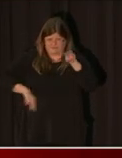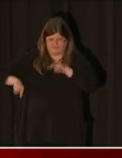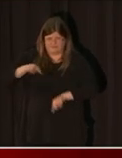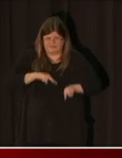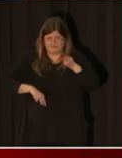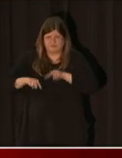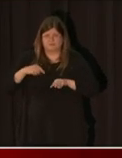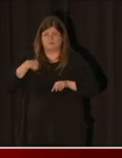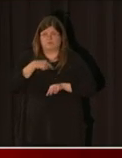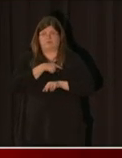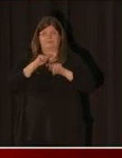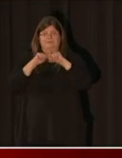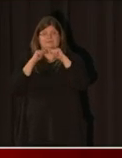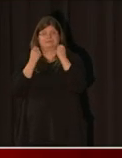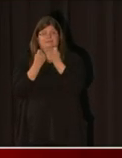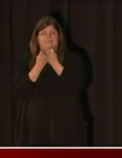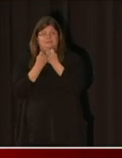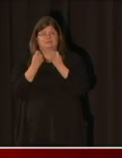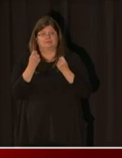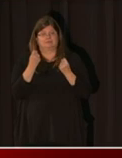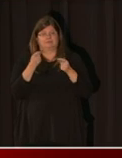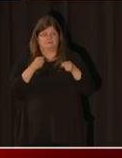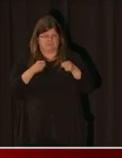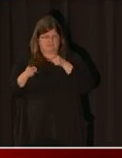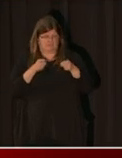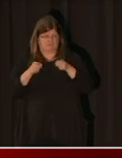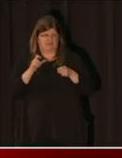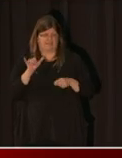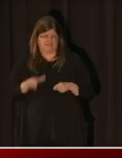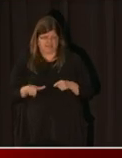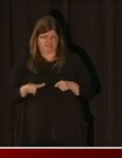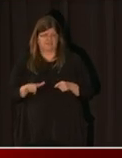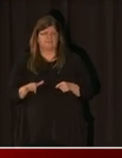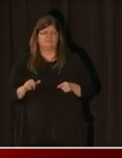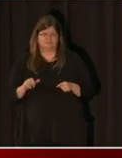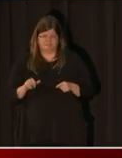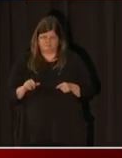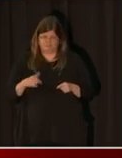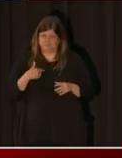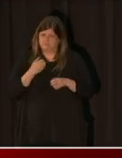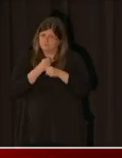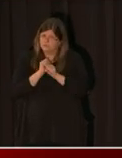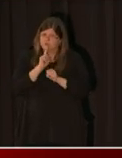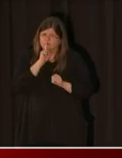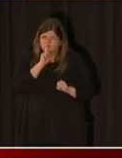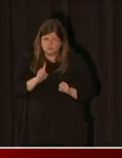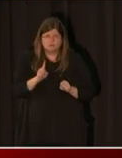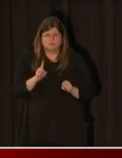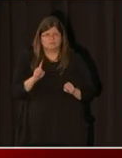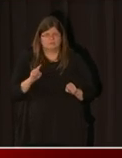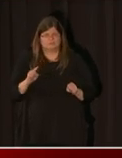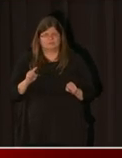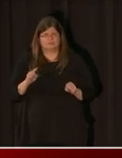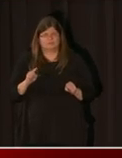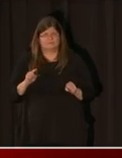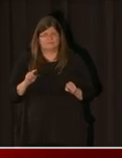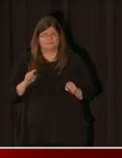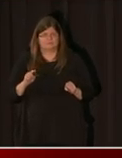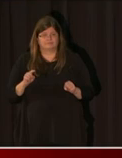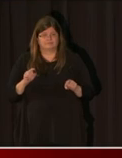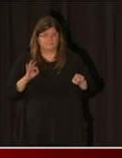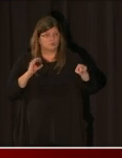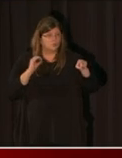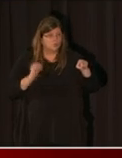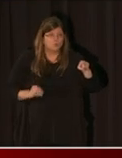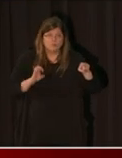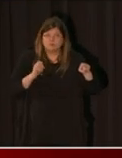team usually handles all of that for us. So we will make sure if we don't have the capacity in-house that we get it. So it was